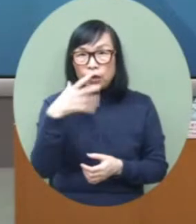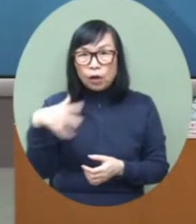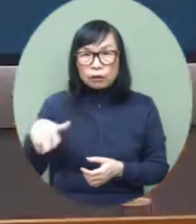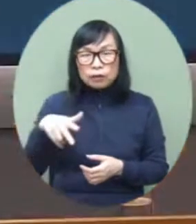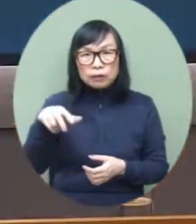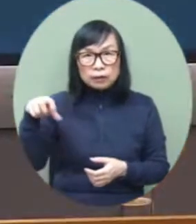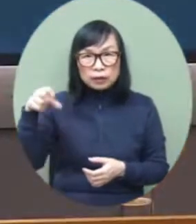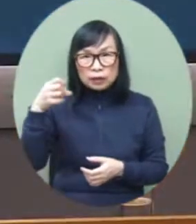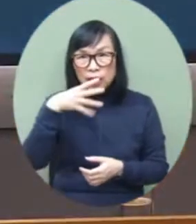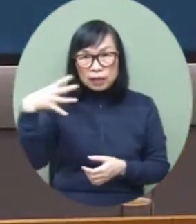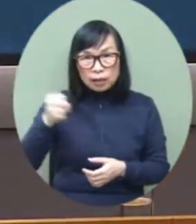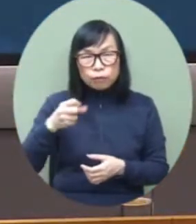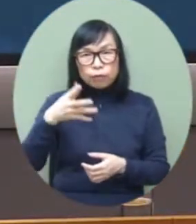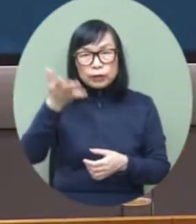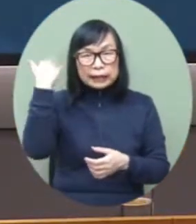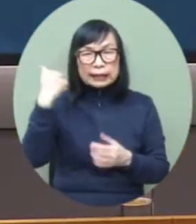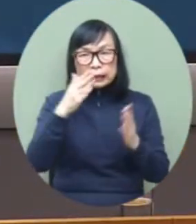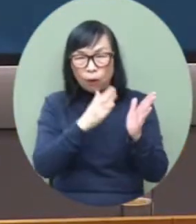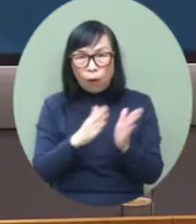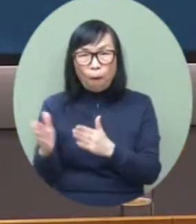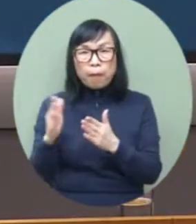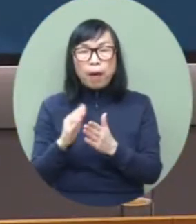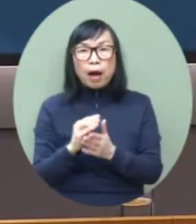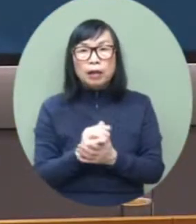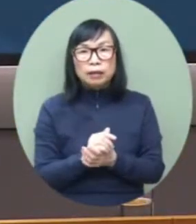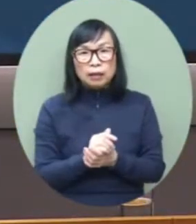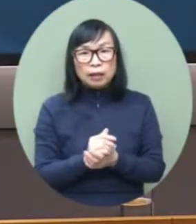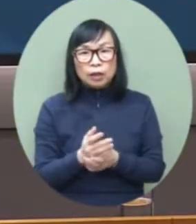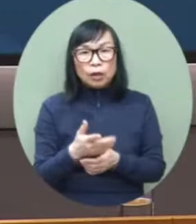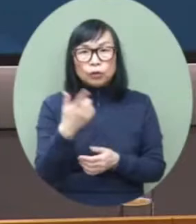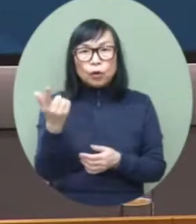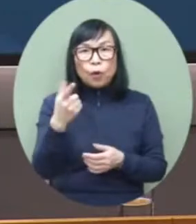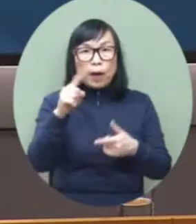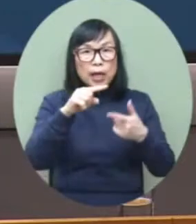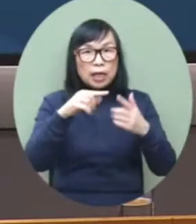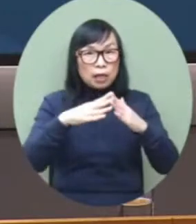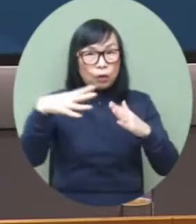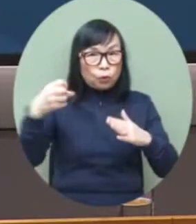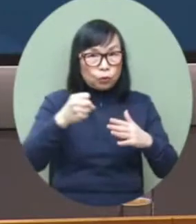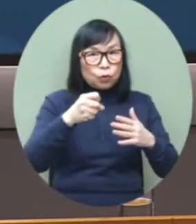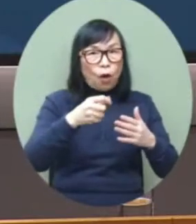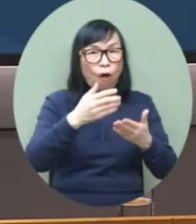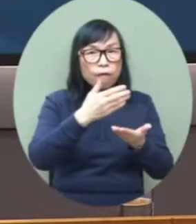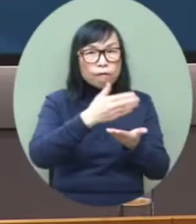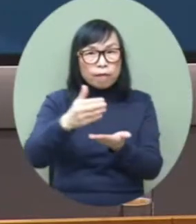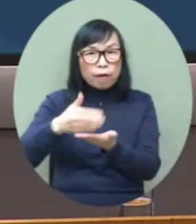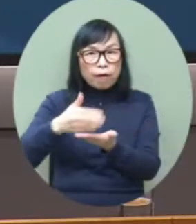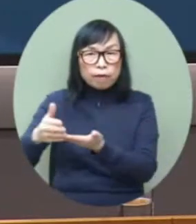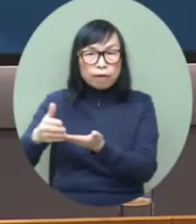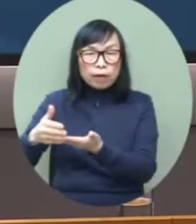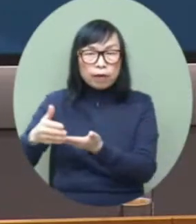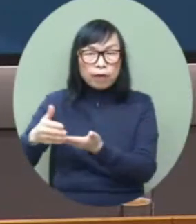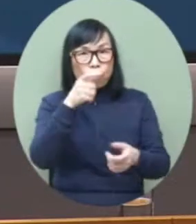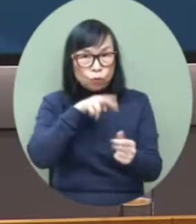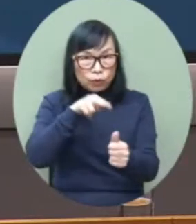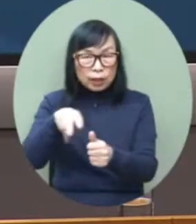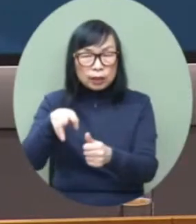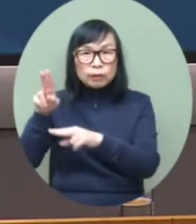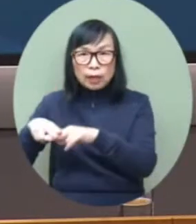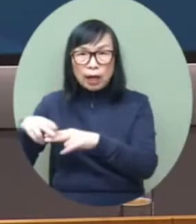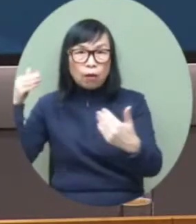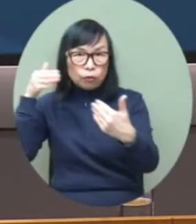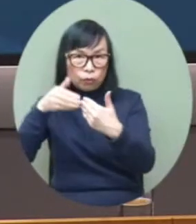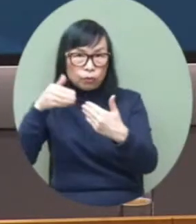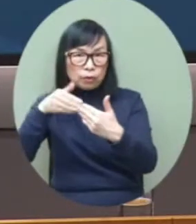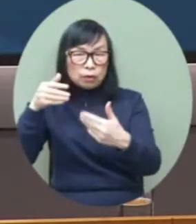the CE had announced earlier that our different secretaries